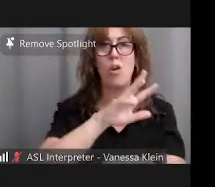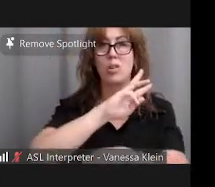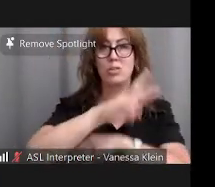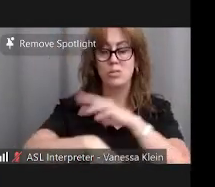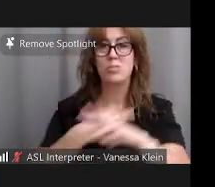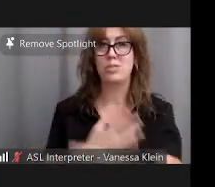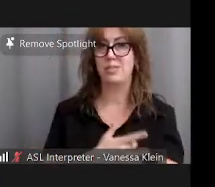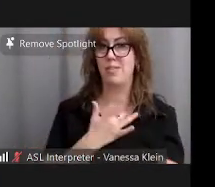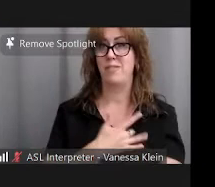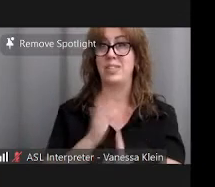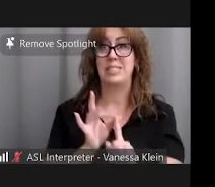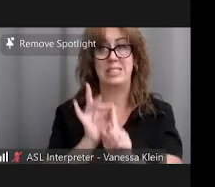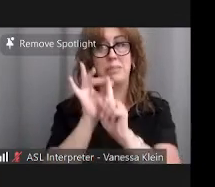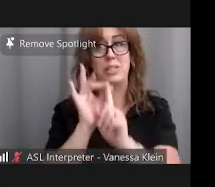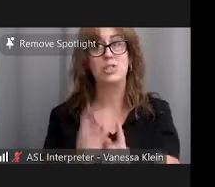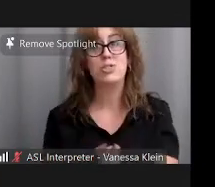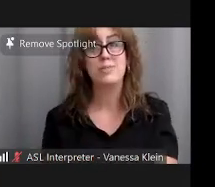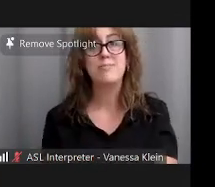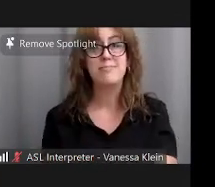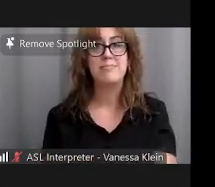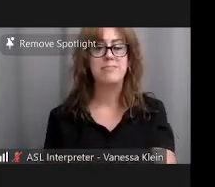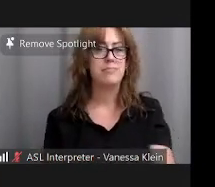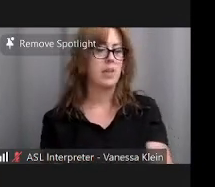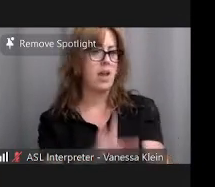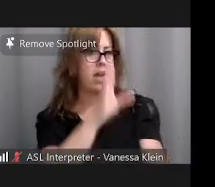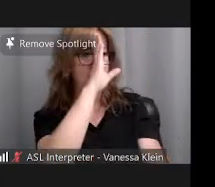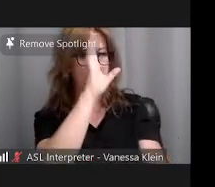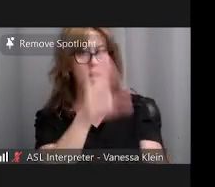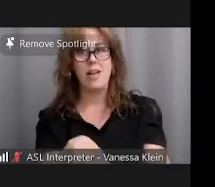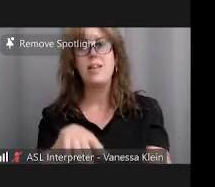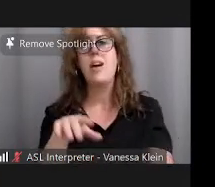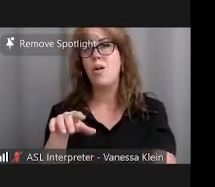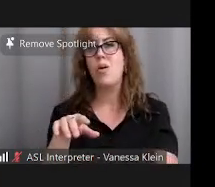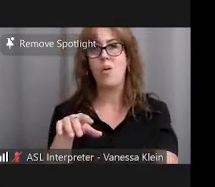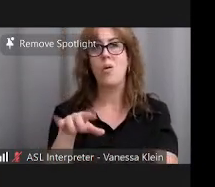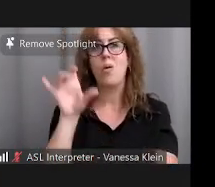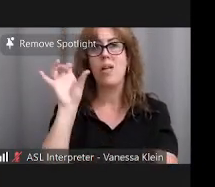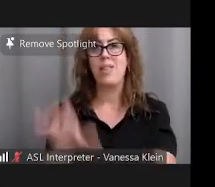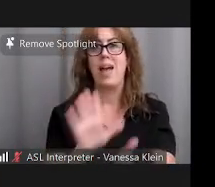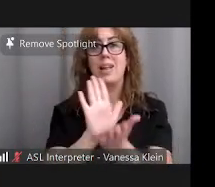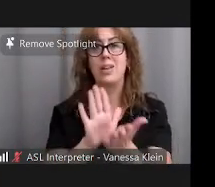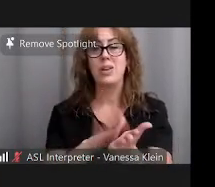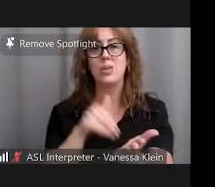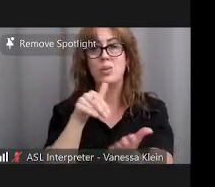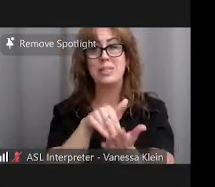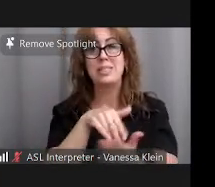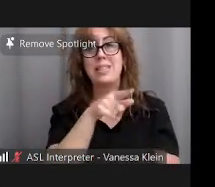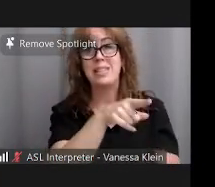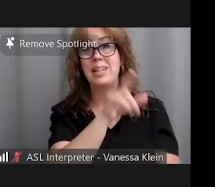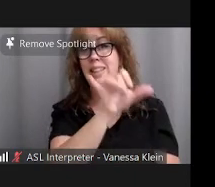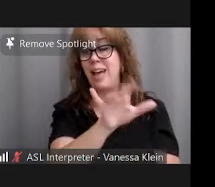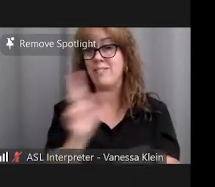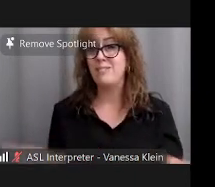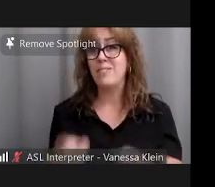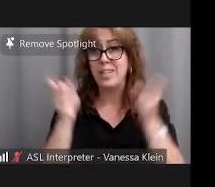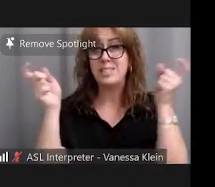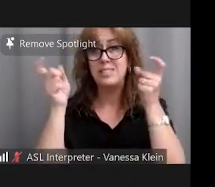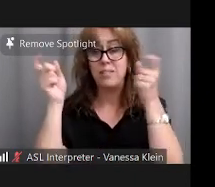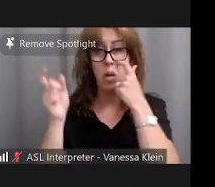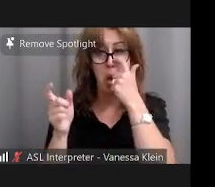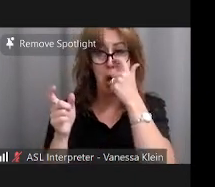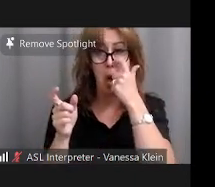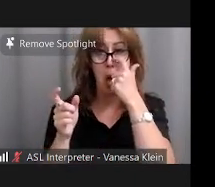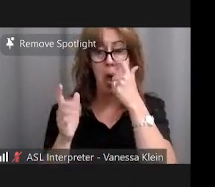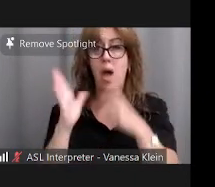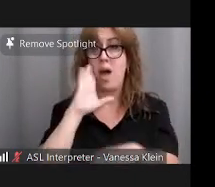special. I've known the institution as the New Zealand Festival for so many years. And I note over the last couple of years,